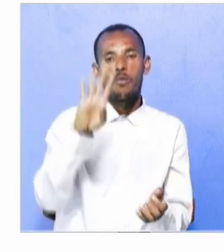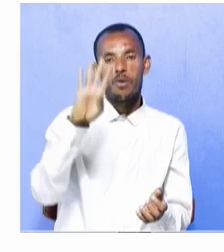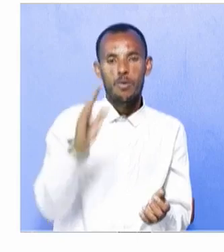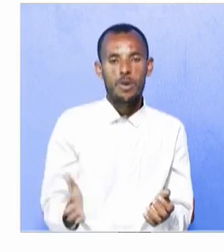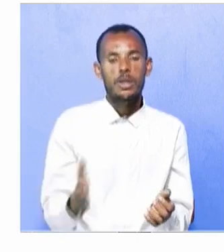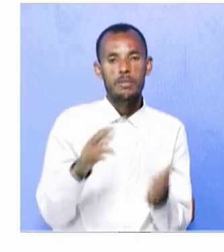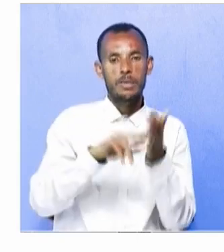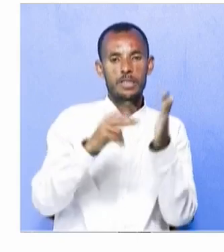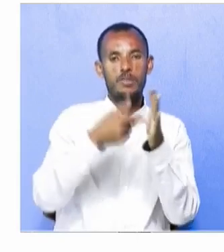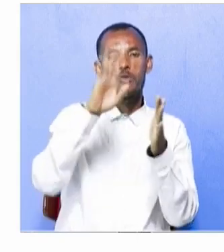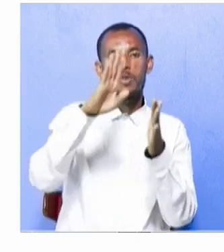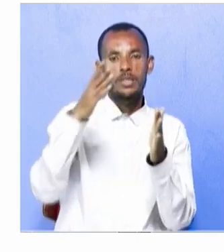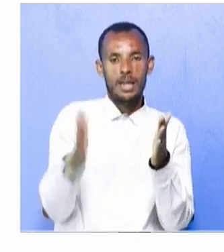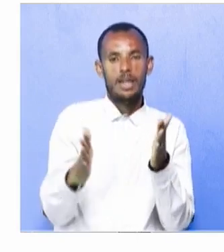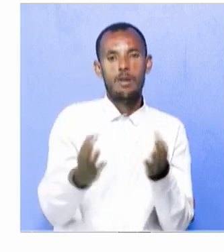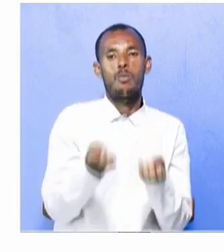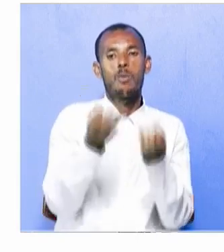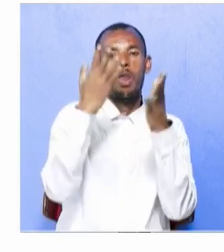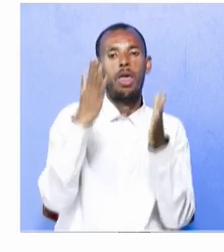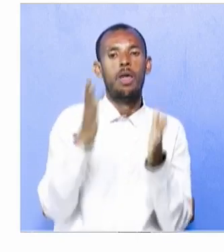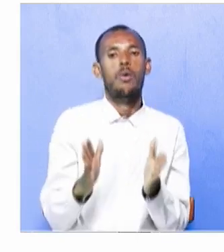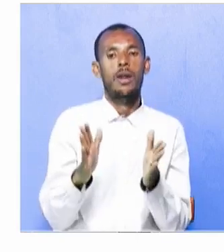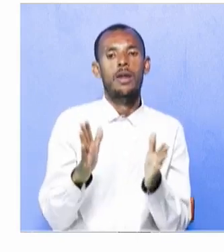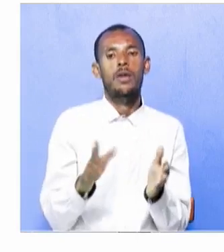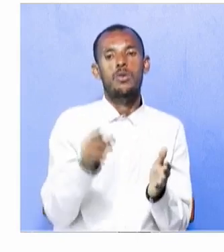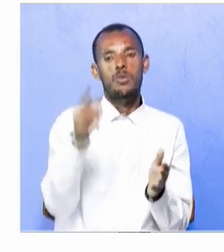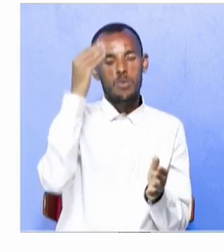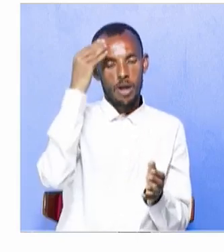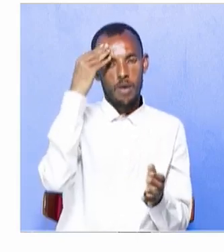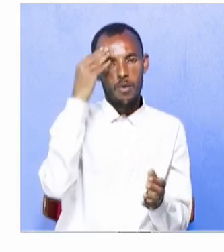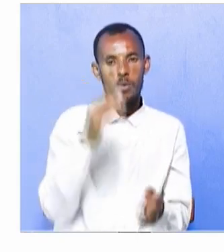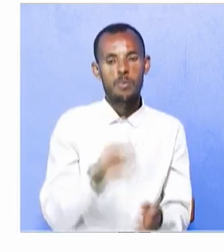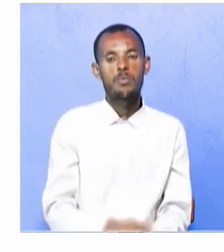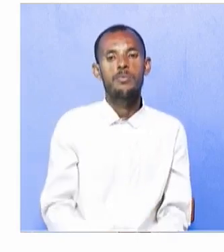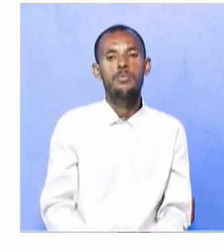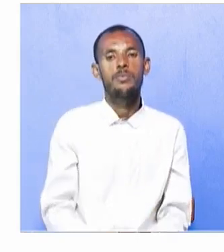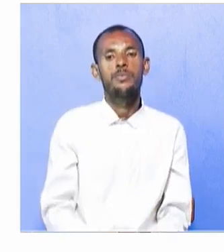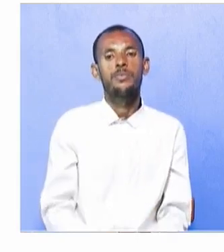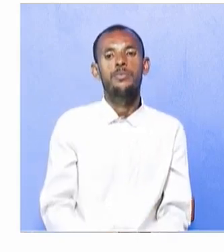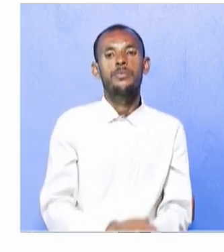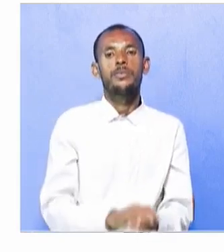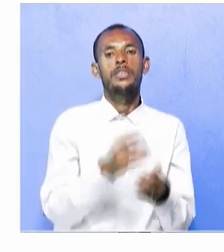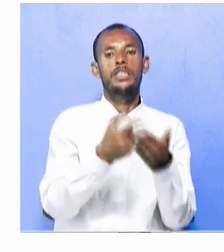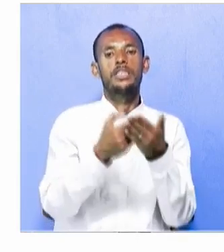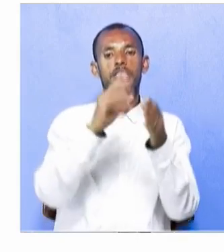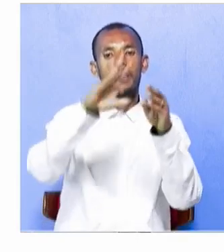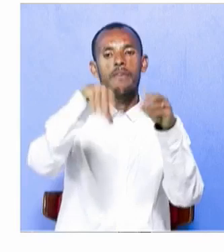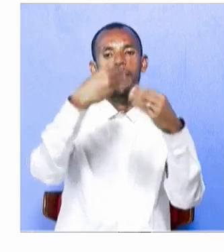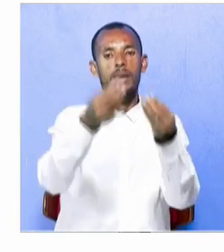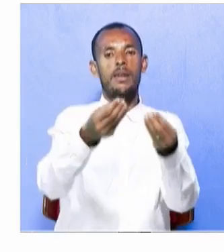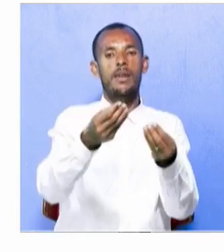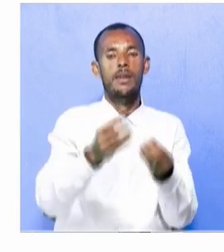a 4-sided polygon. Okay, you need to know this one. So this is given.